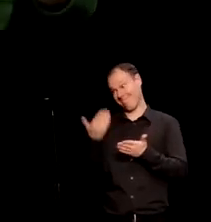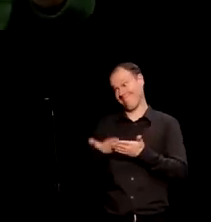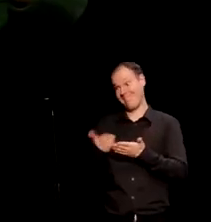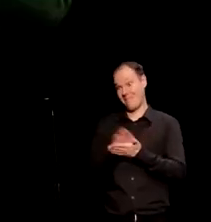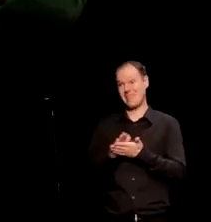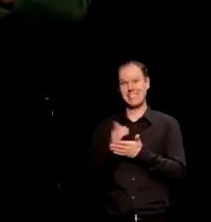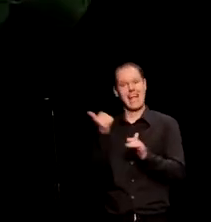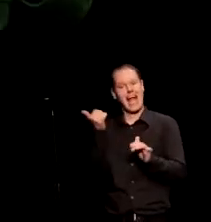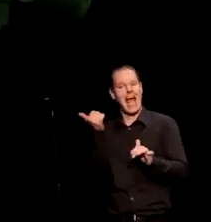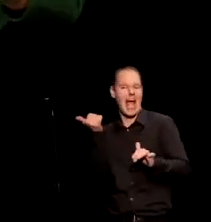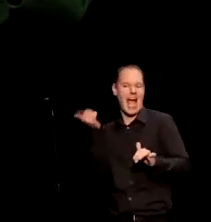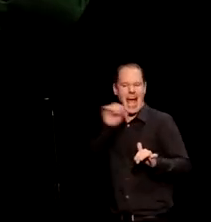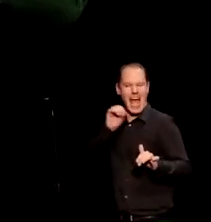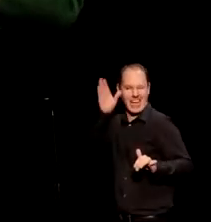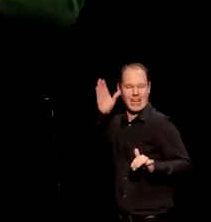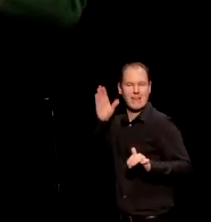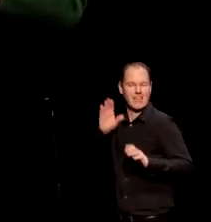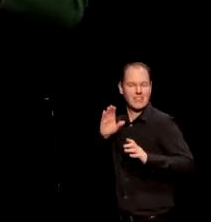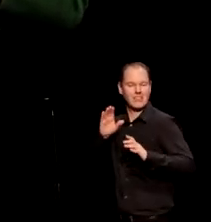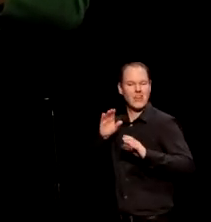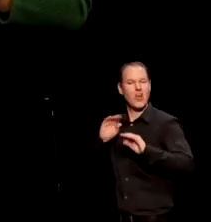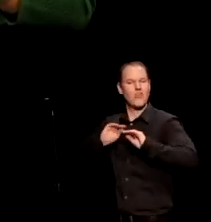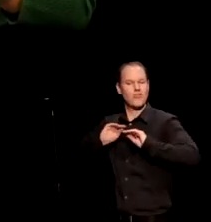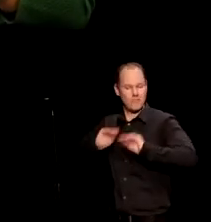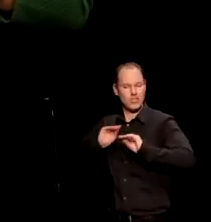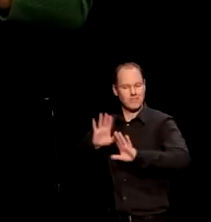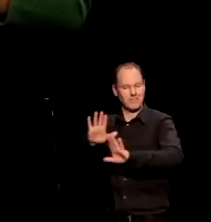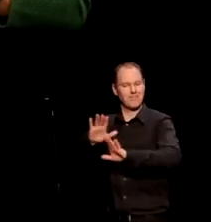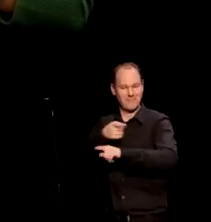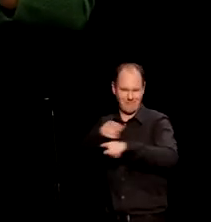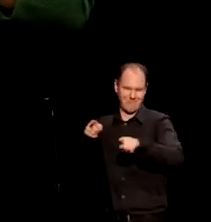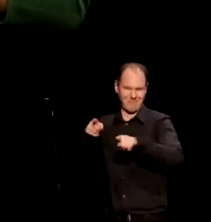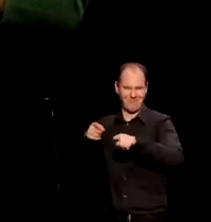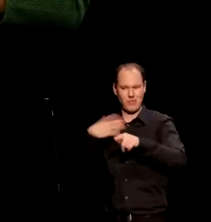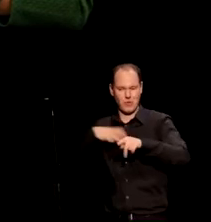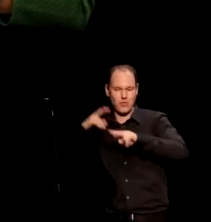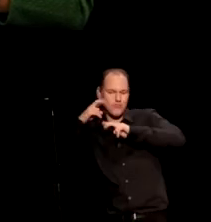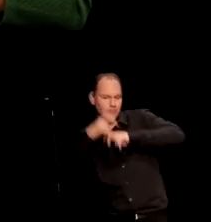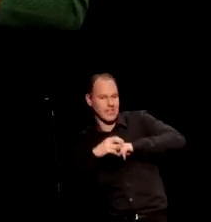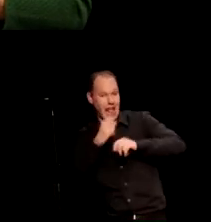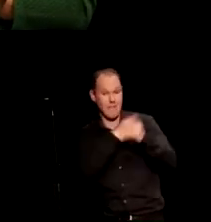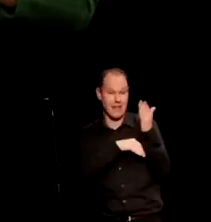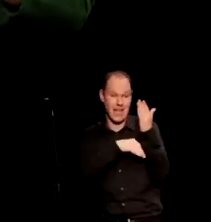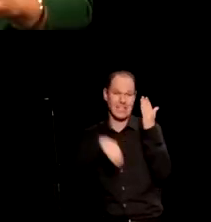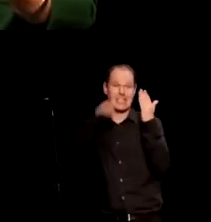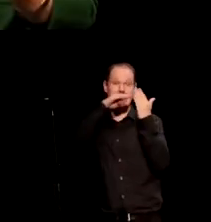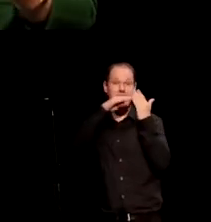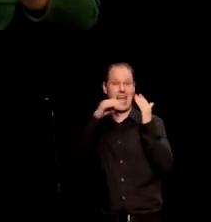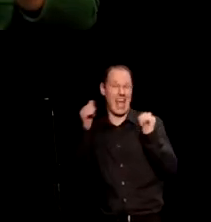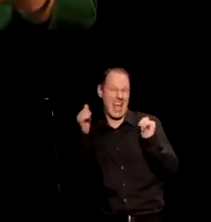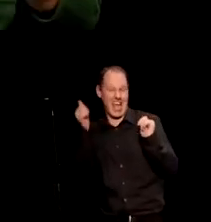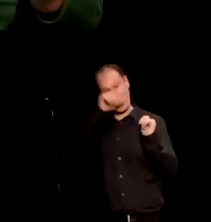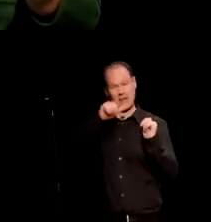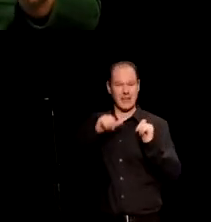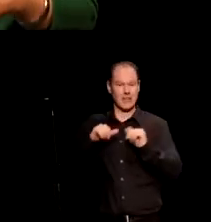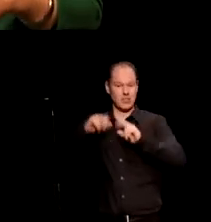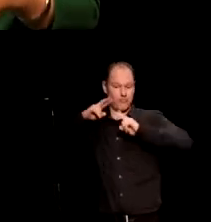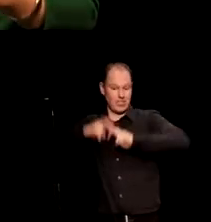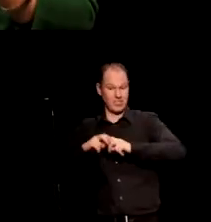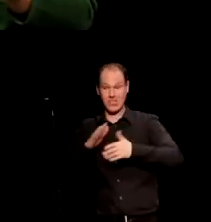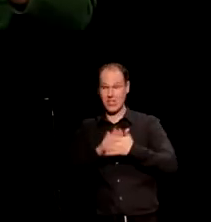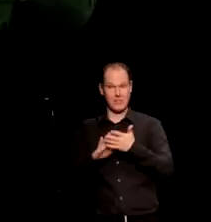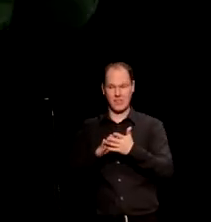meant academic researchers. Those were the people who came and used the library, and also meant senior academic researchers. There was very much not even a culture of welcoming